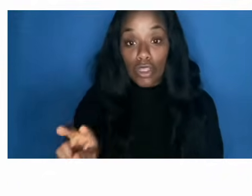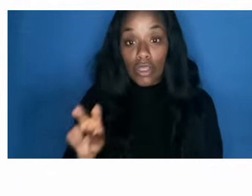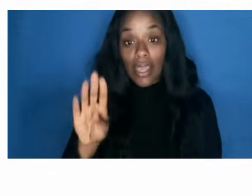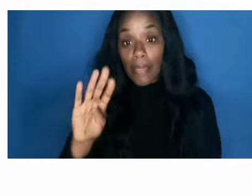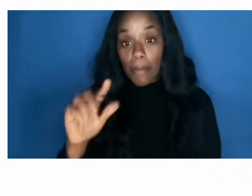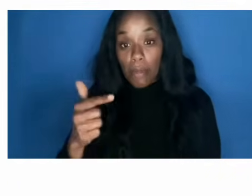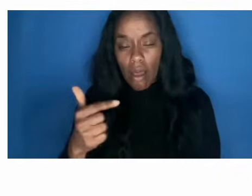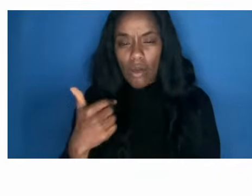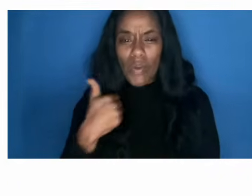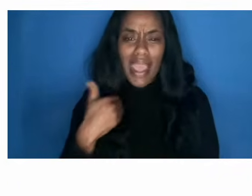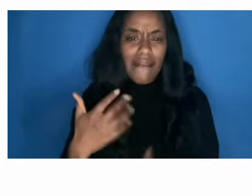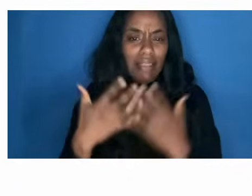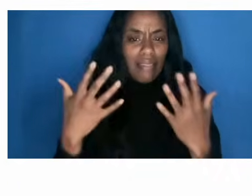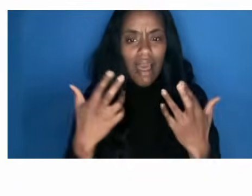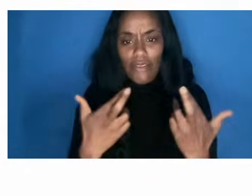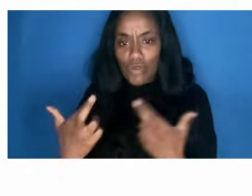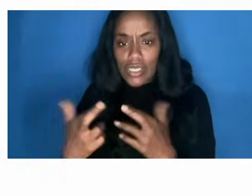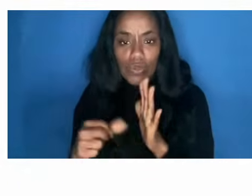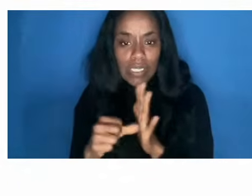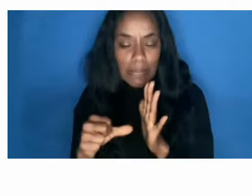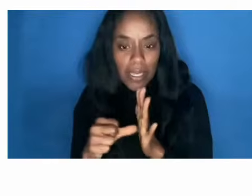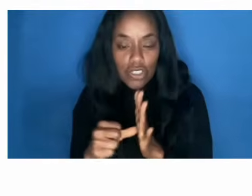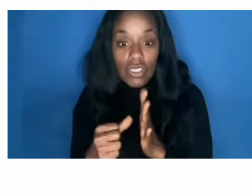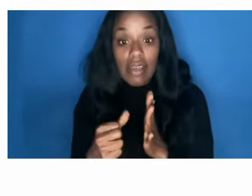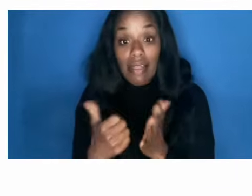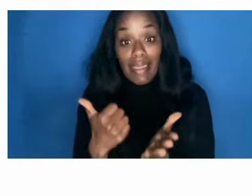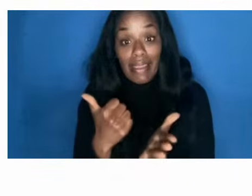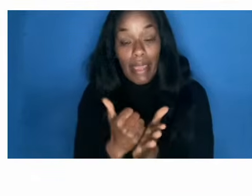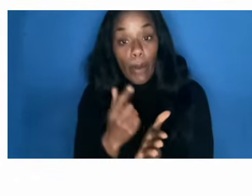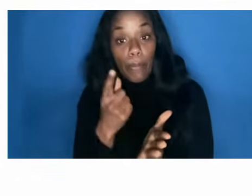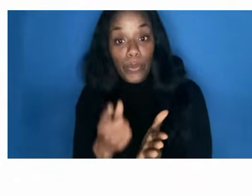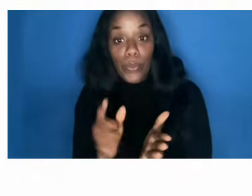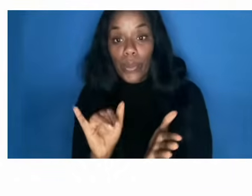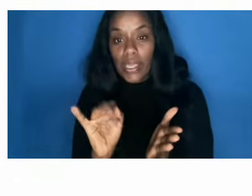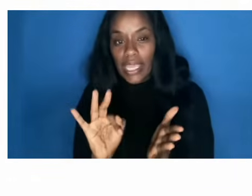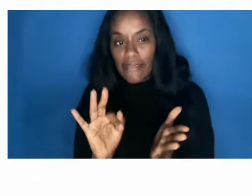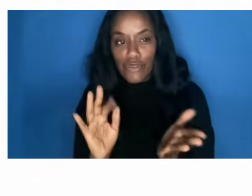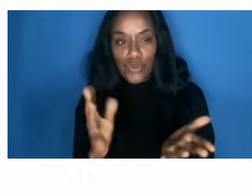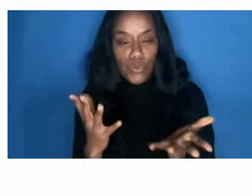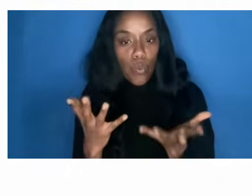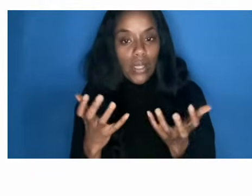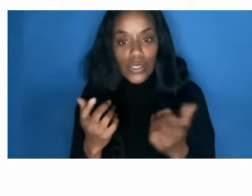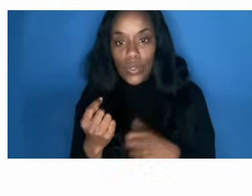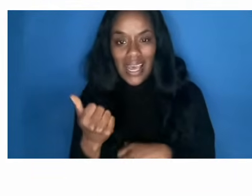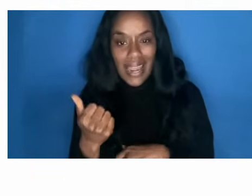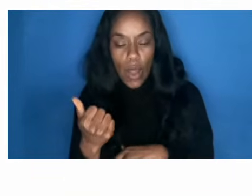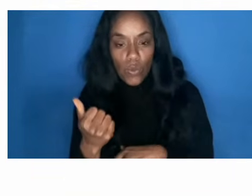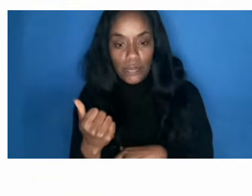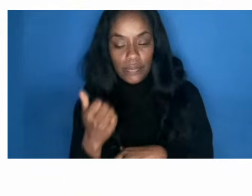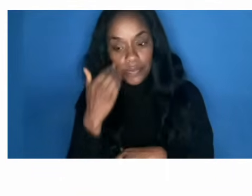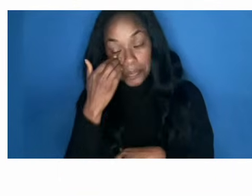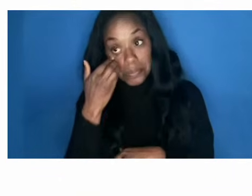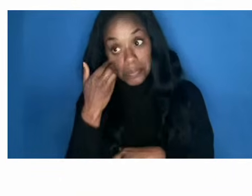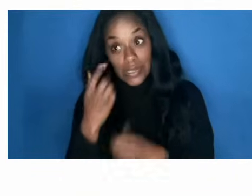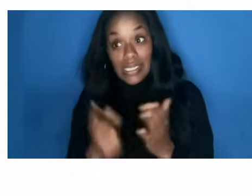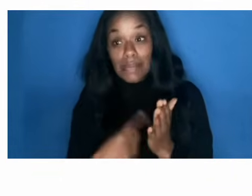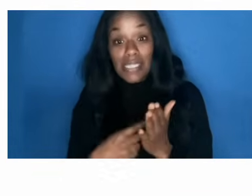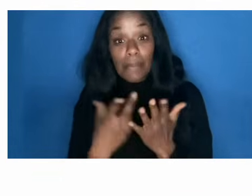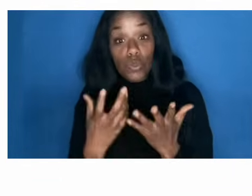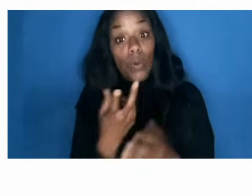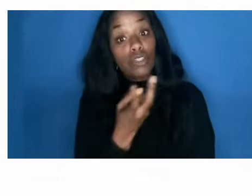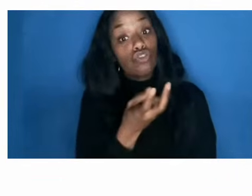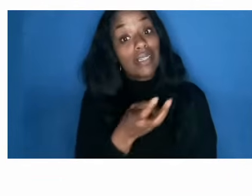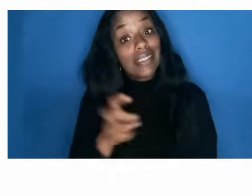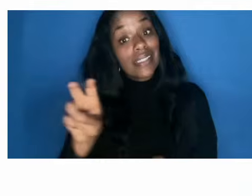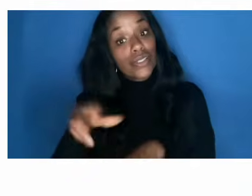have a bunch of resource pages that can also help you if you're just looking to cut out, because sometimes we want to transition slowly.